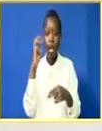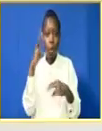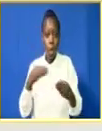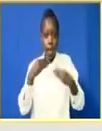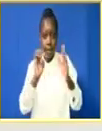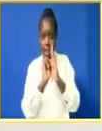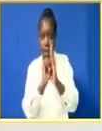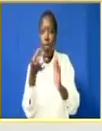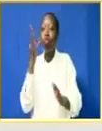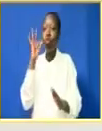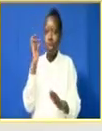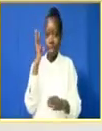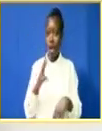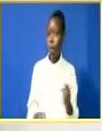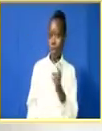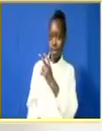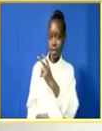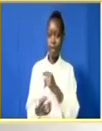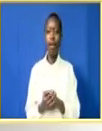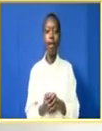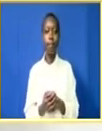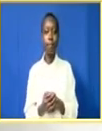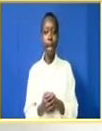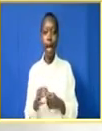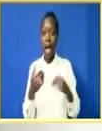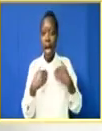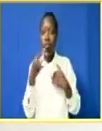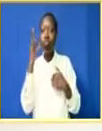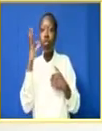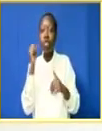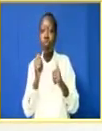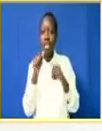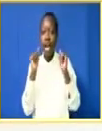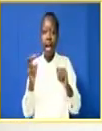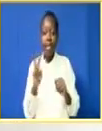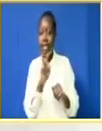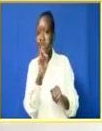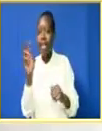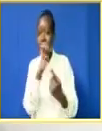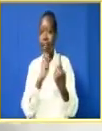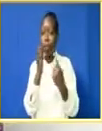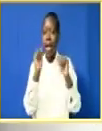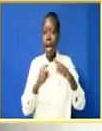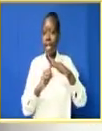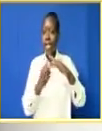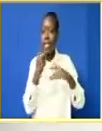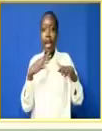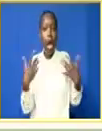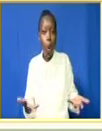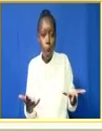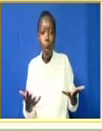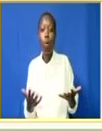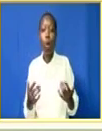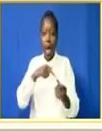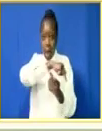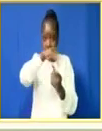Okay. And you're going to see. Mm-hmm. Of course, because they are fruits that you have found in the environment. Mm-hmm. So we can start by saying climbing